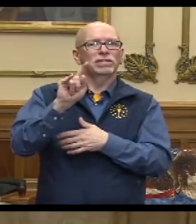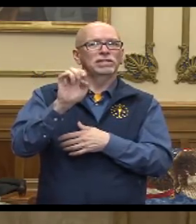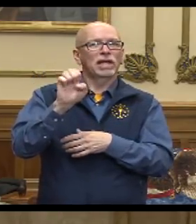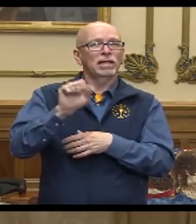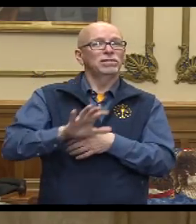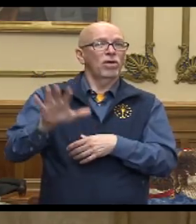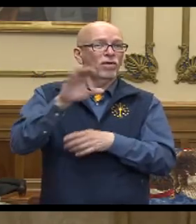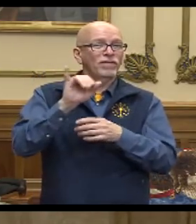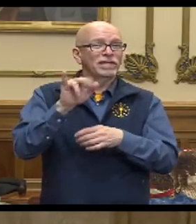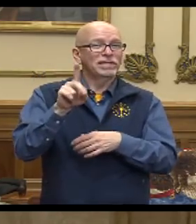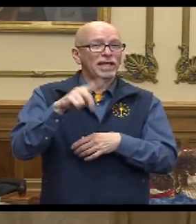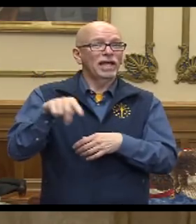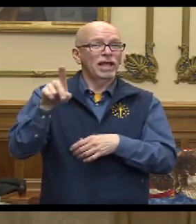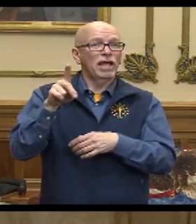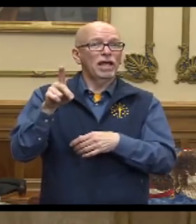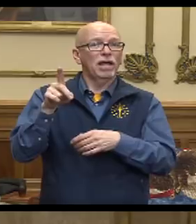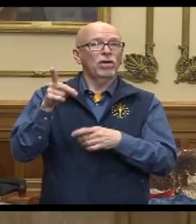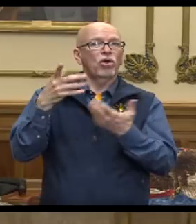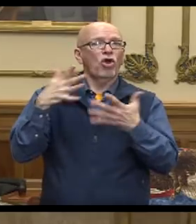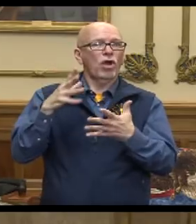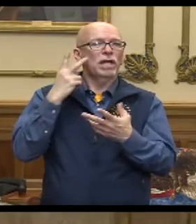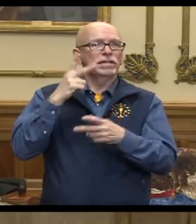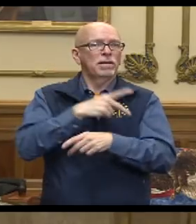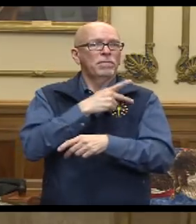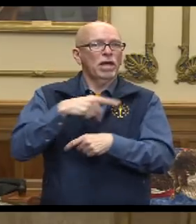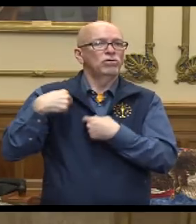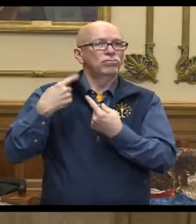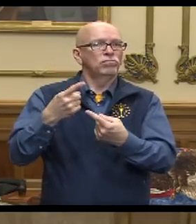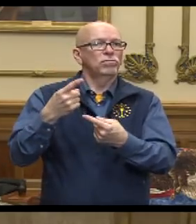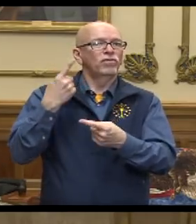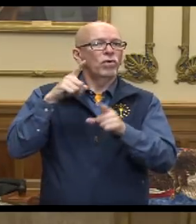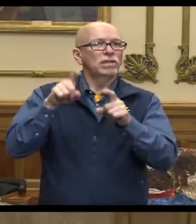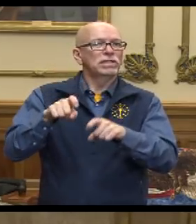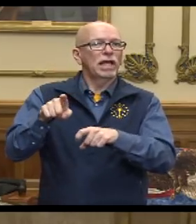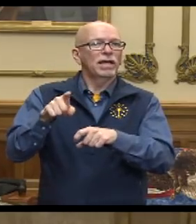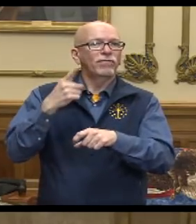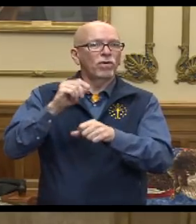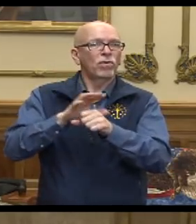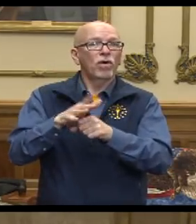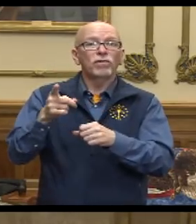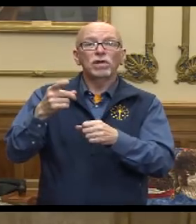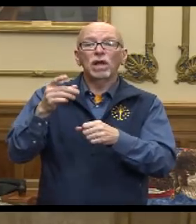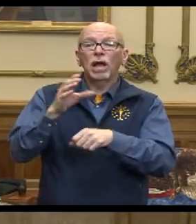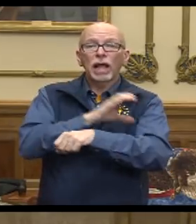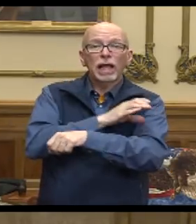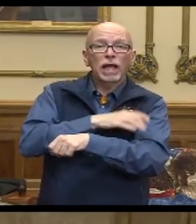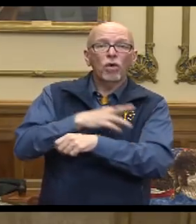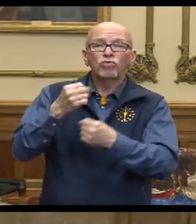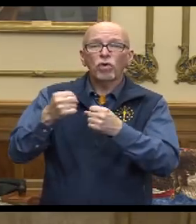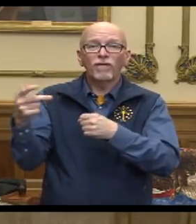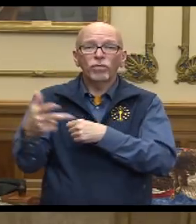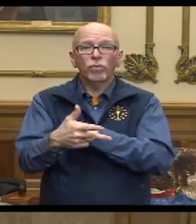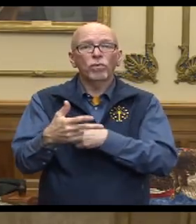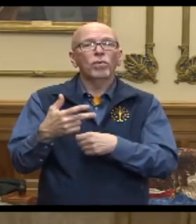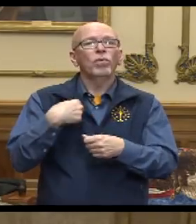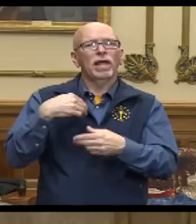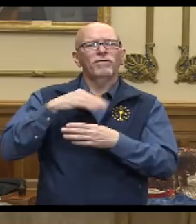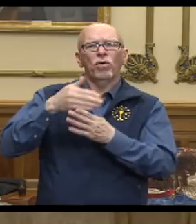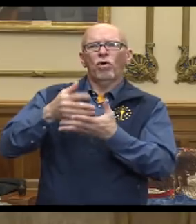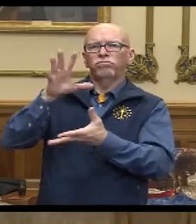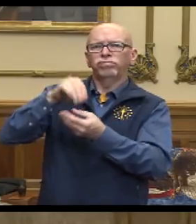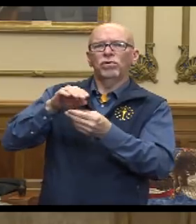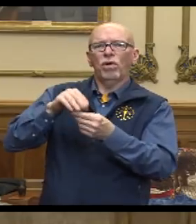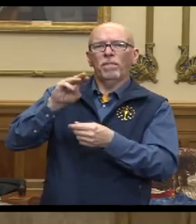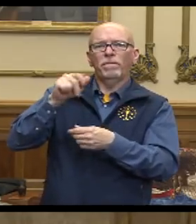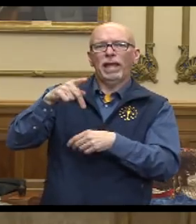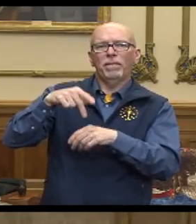the state that are seeing patients to test them for COVID-19, whether it be a clinic or a drive-through. And we have all of those compiled on a map